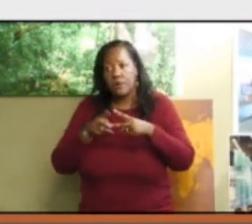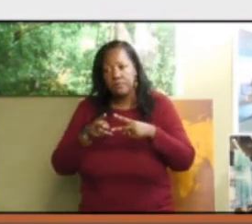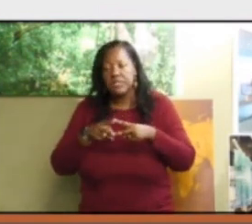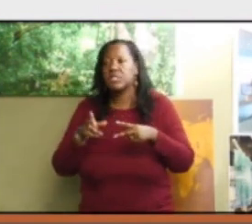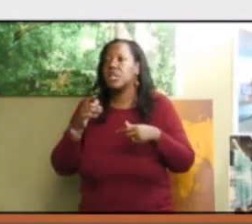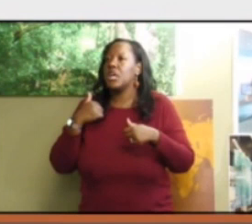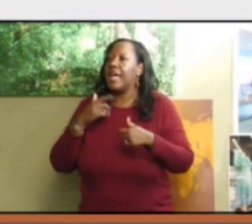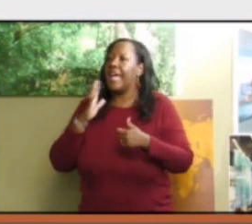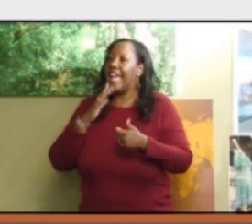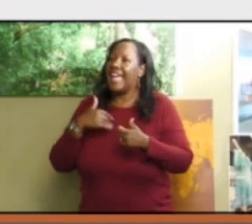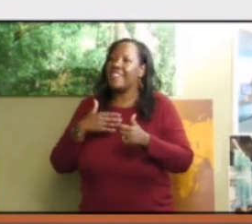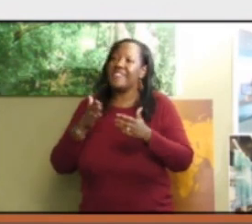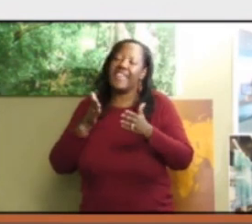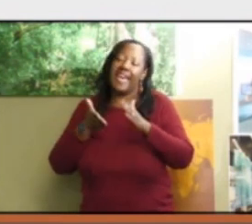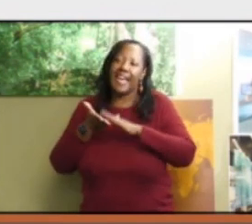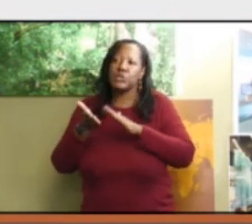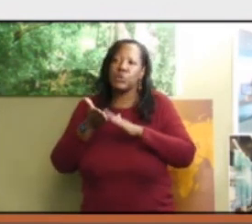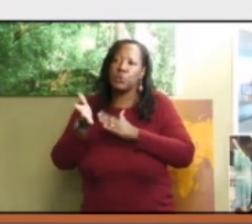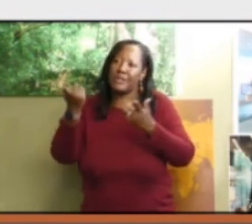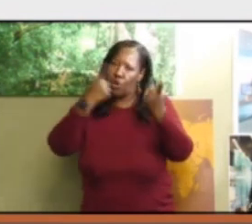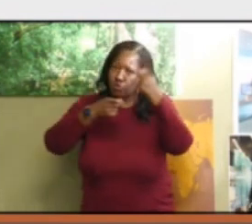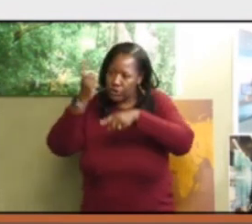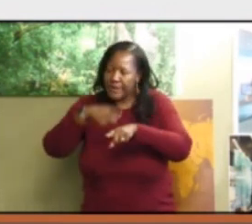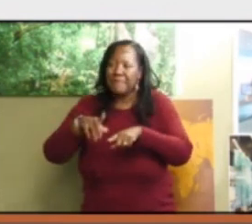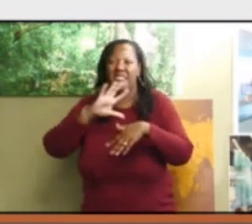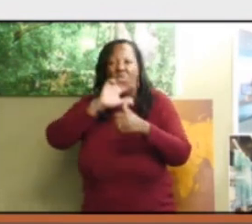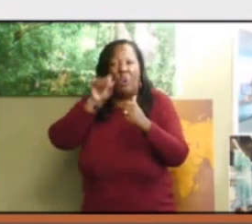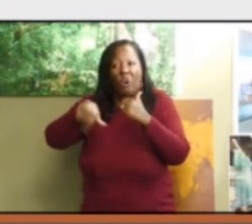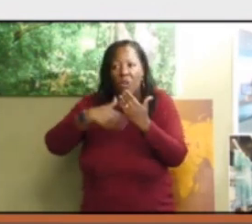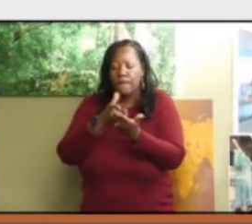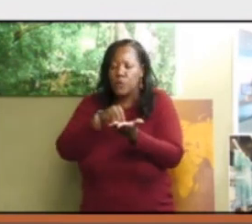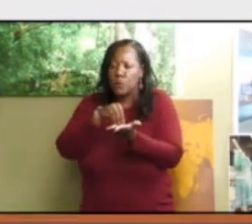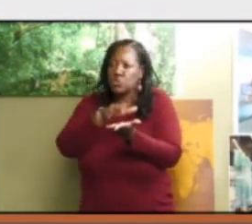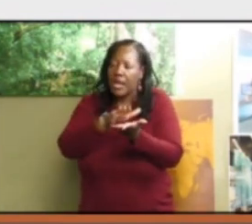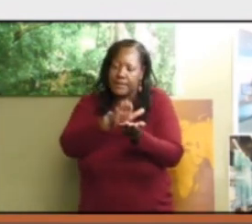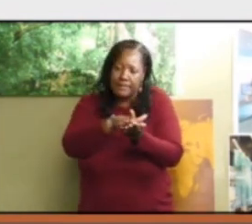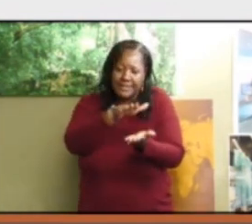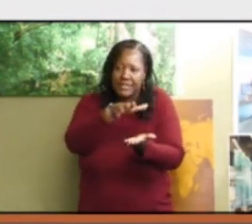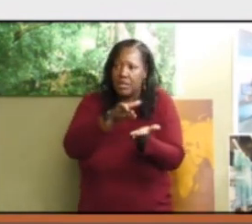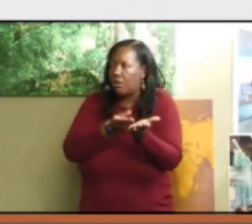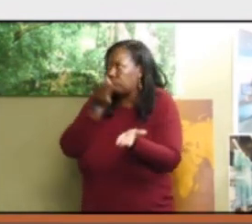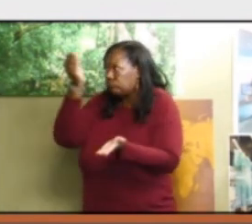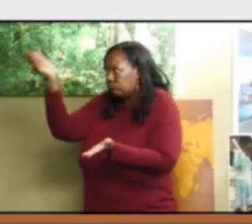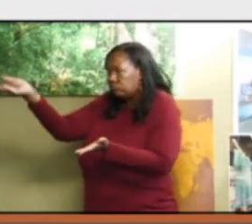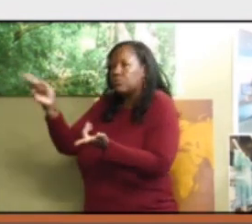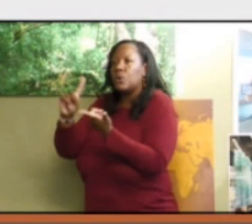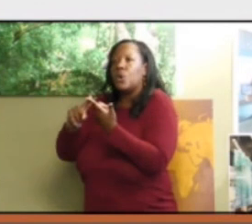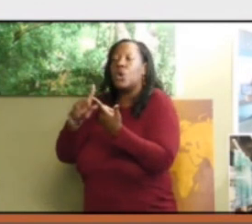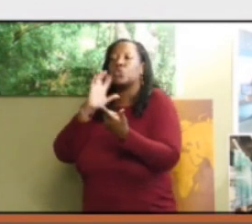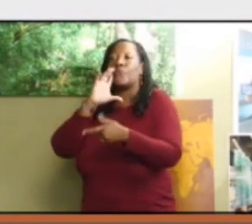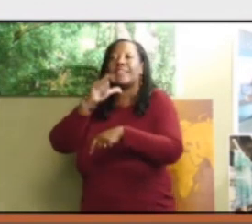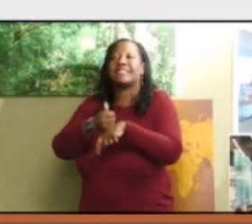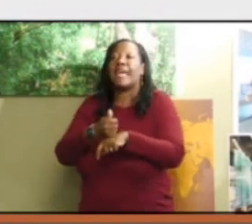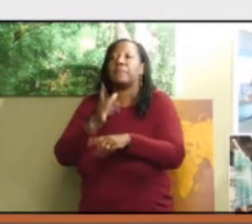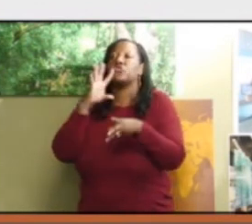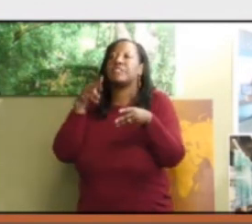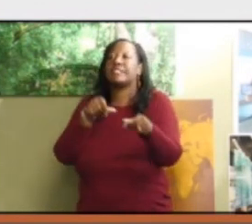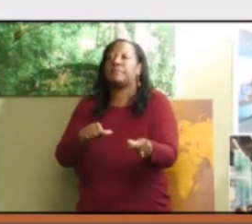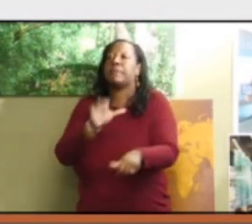of those documents are forwarded to our Office of Finance and Accounting to establish a spending authority for our unit.